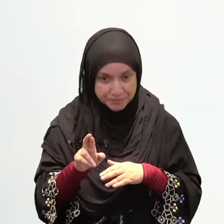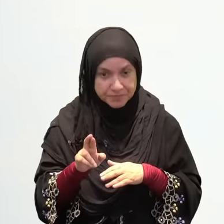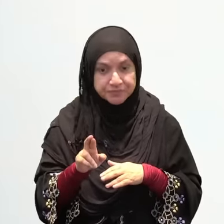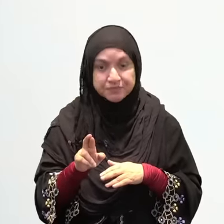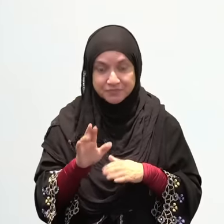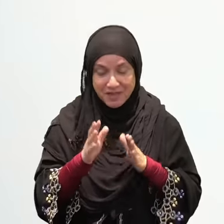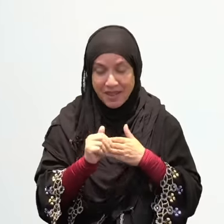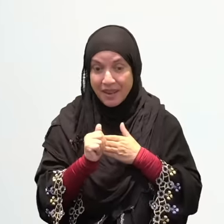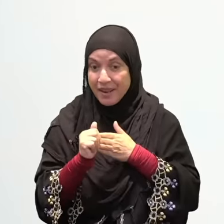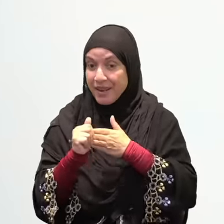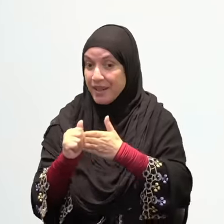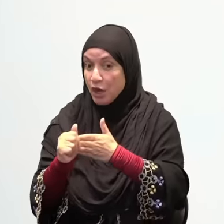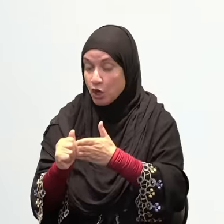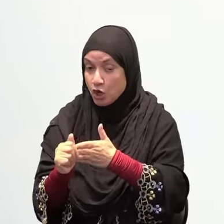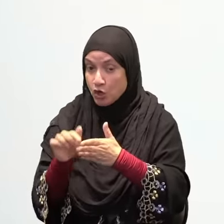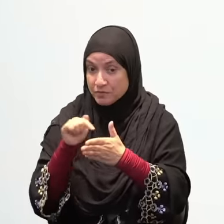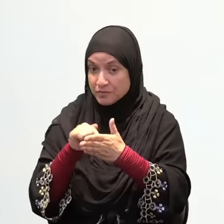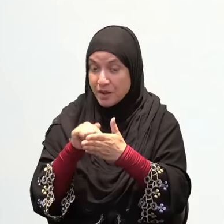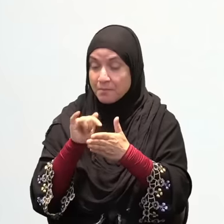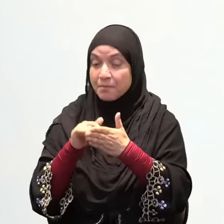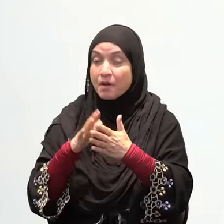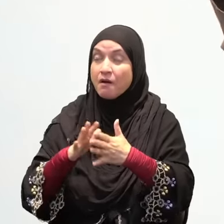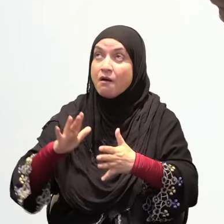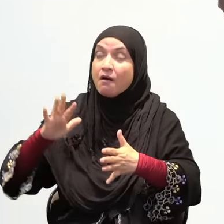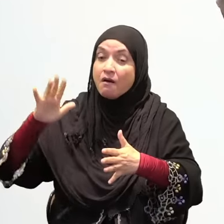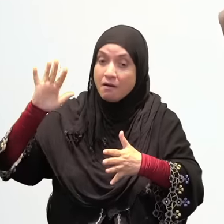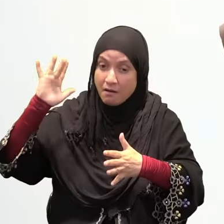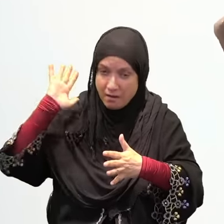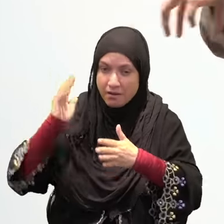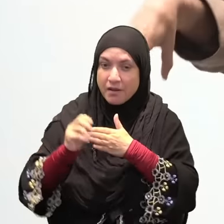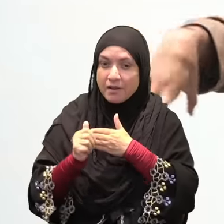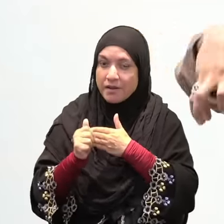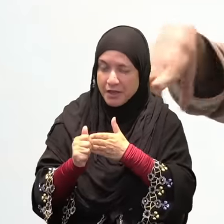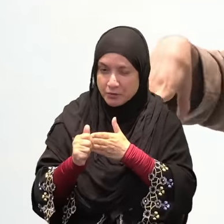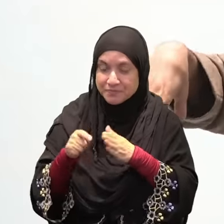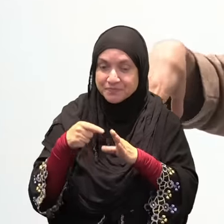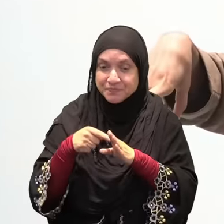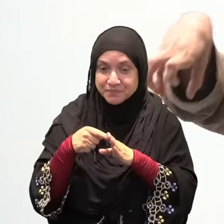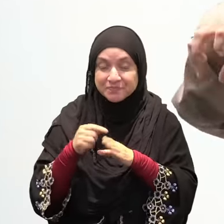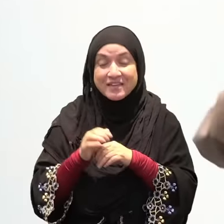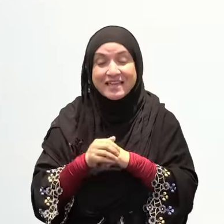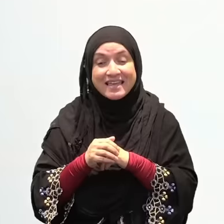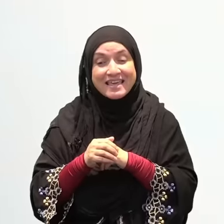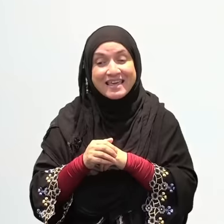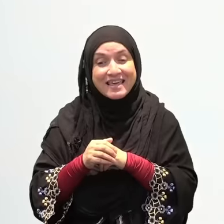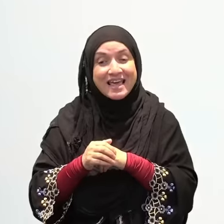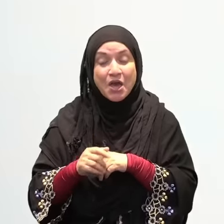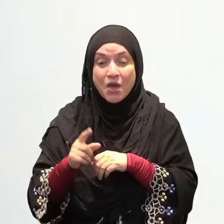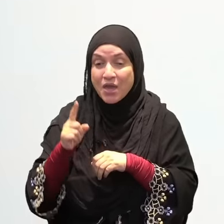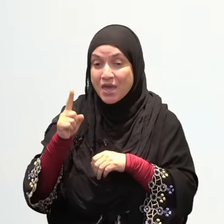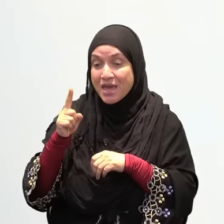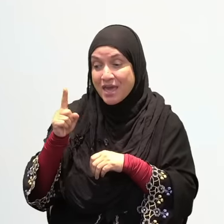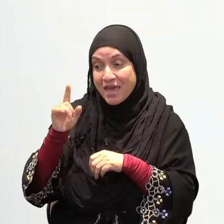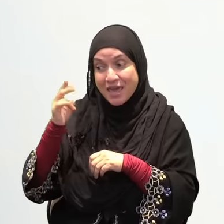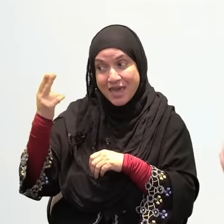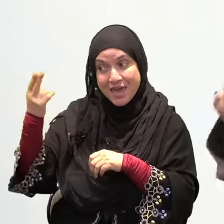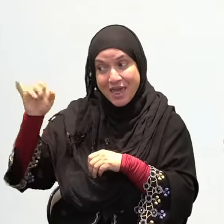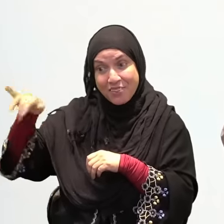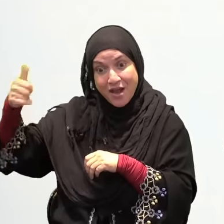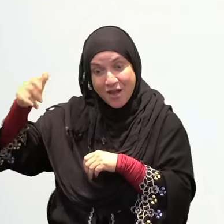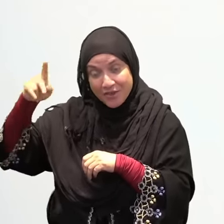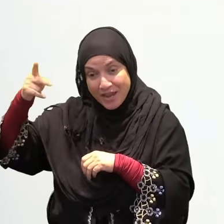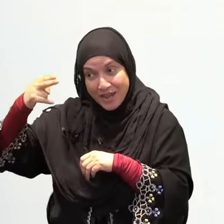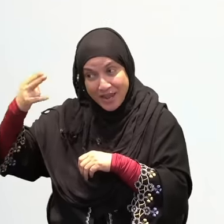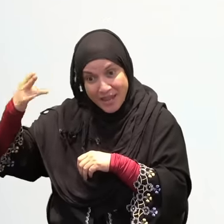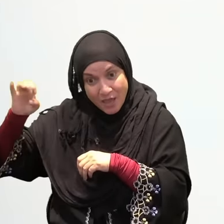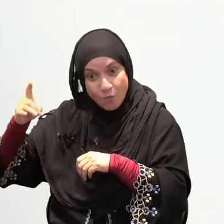didn't just put that in there, it's in Sahih Muslim, that a man from Egypt came to visit, so he's not from that area, in Hajj. And he sees